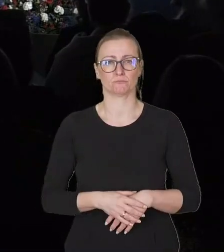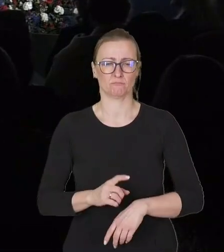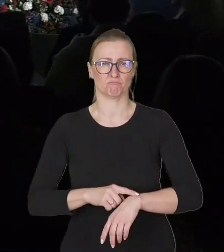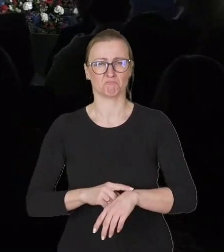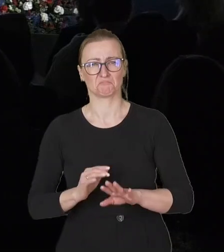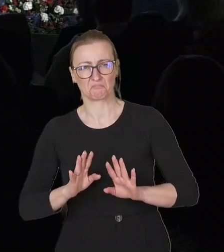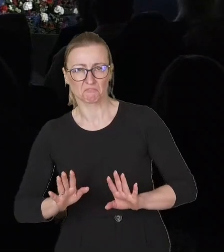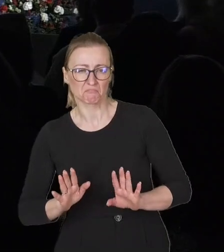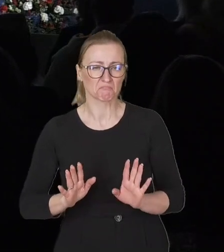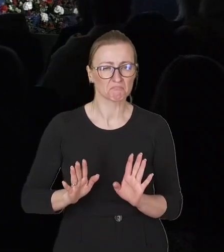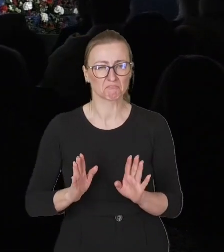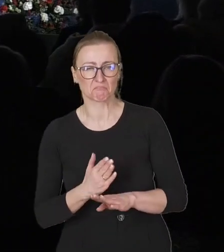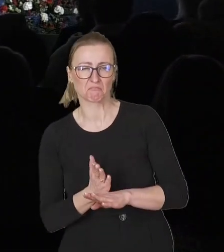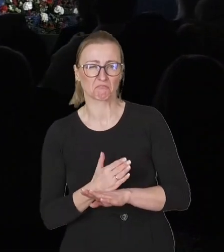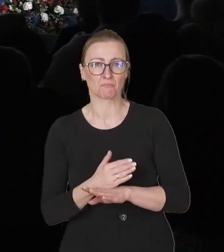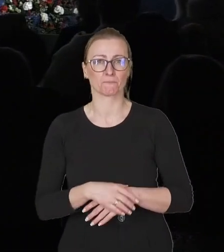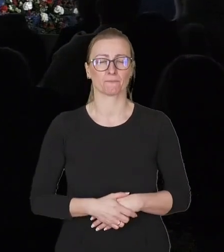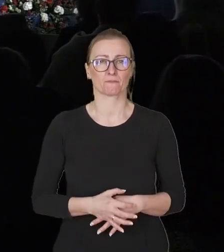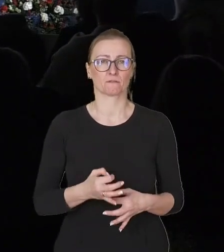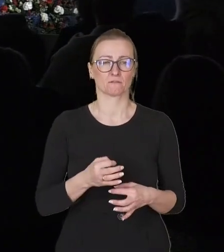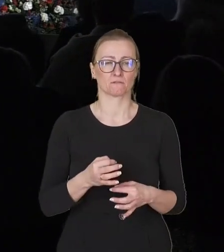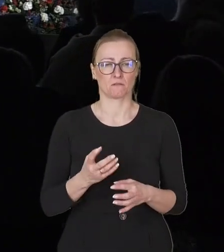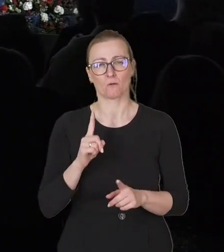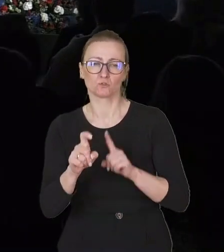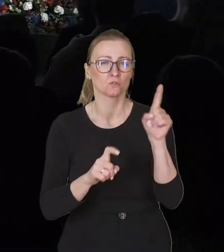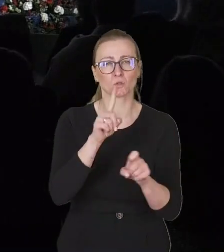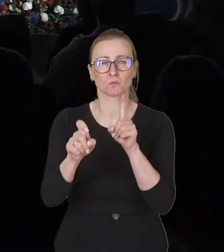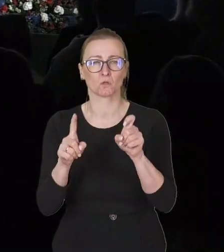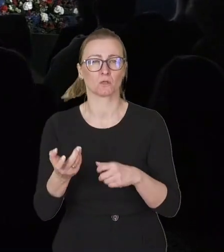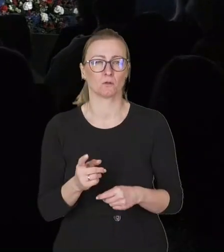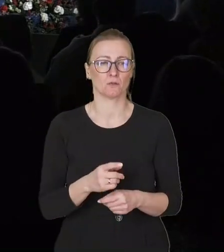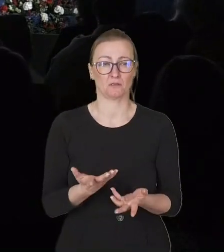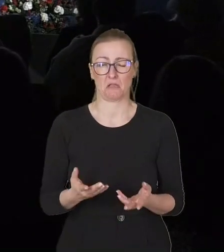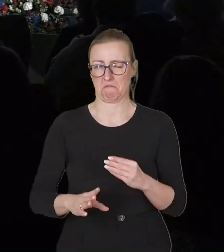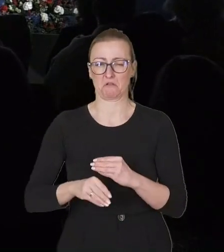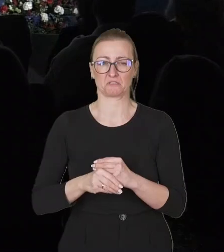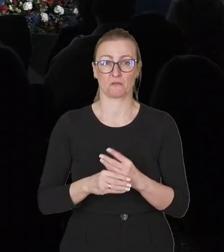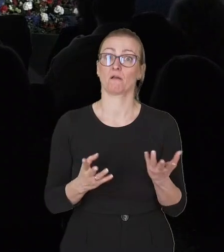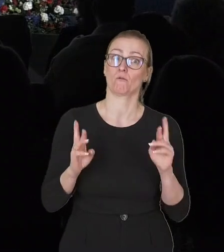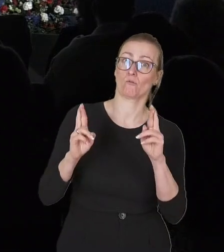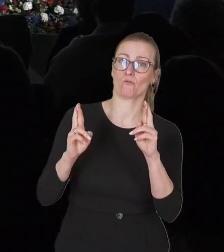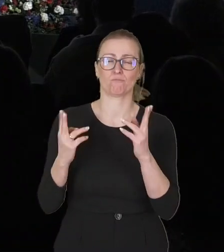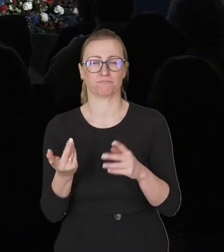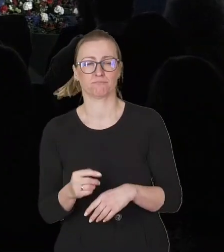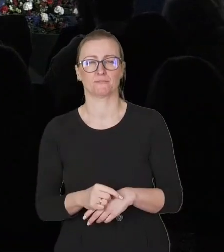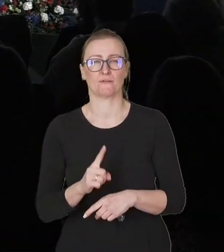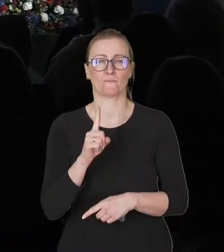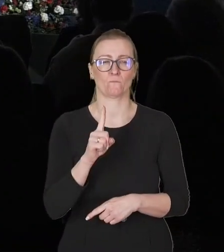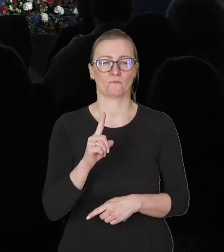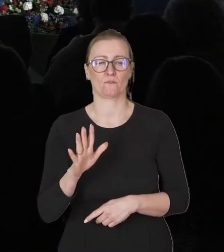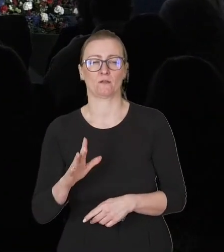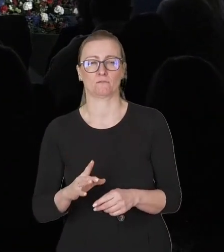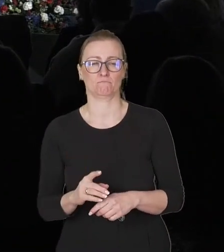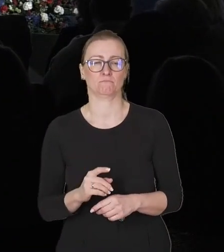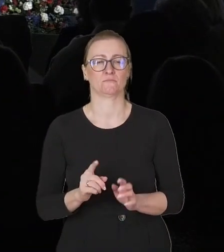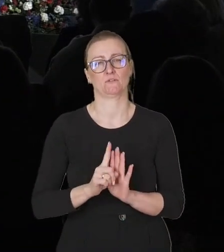there's a tight schedule, we have 1 hour and 15 minutes, I will be also the timekeeper, which is not a very pleasant role, but I